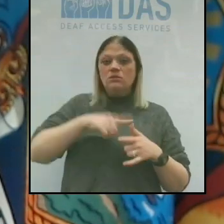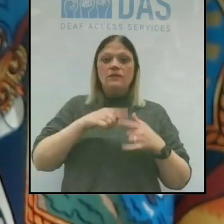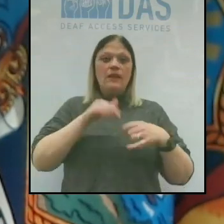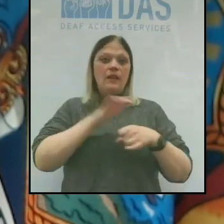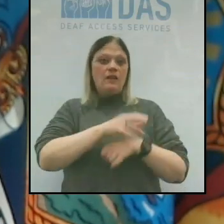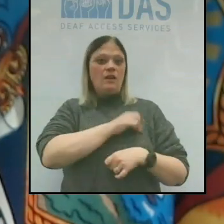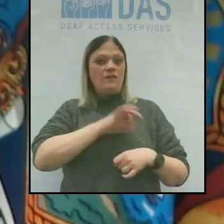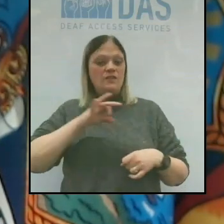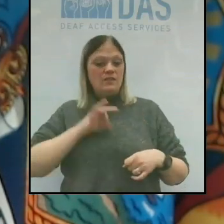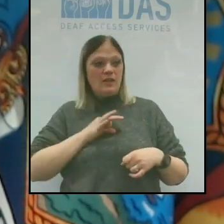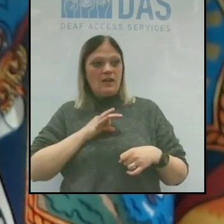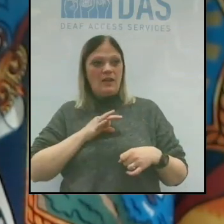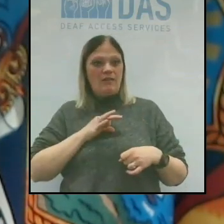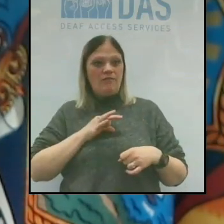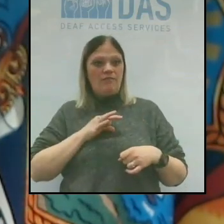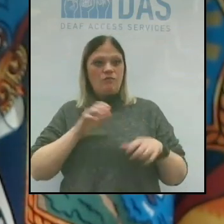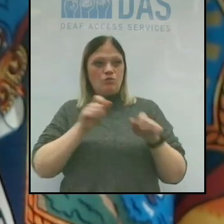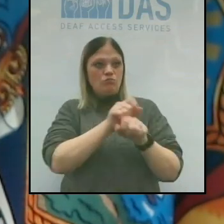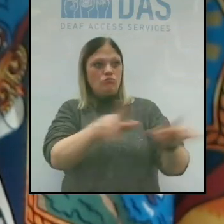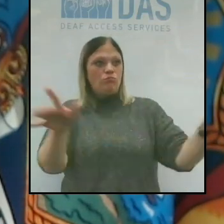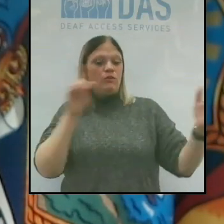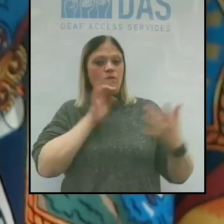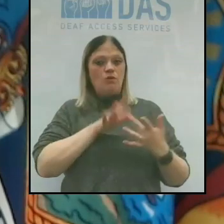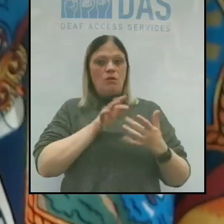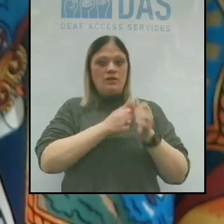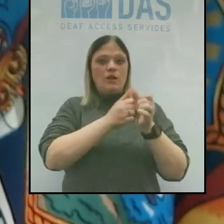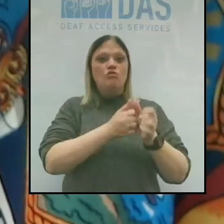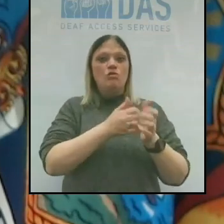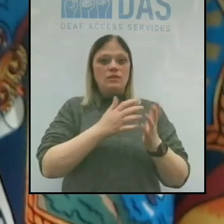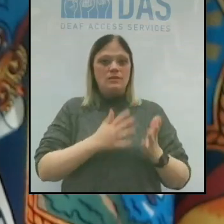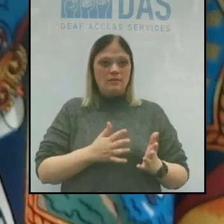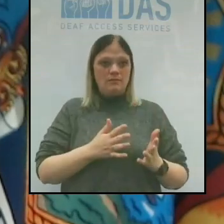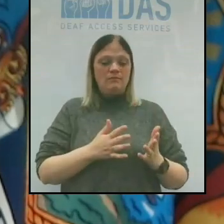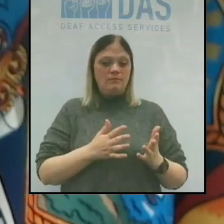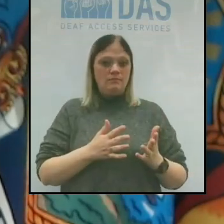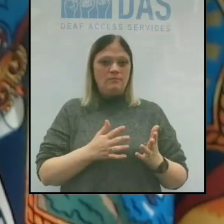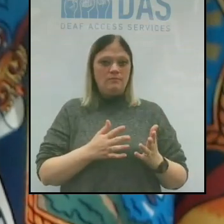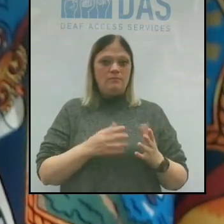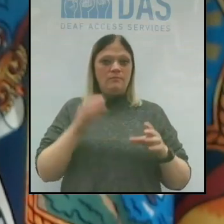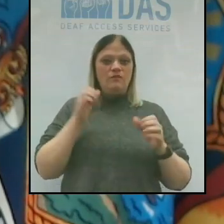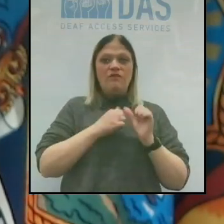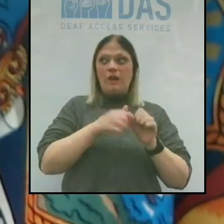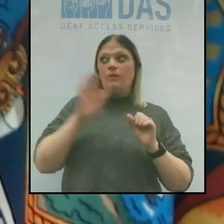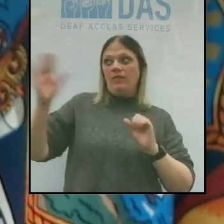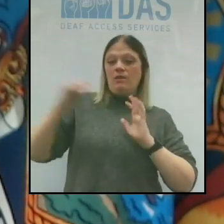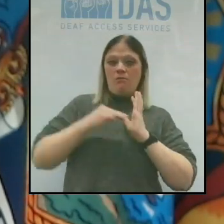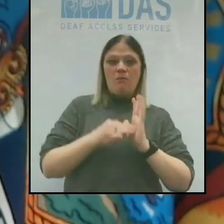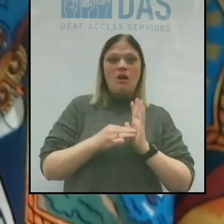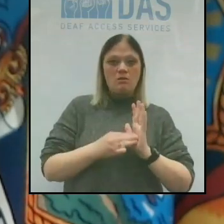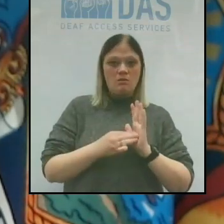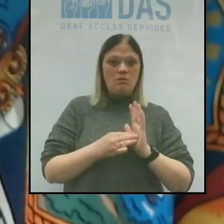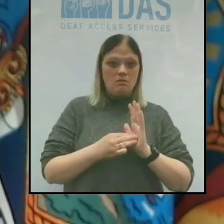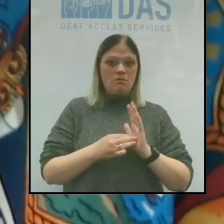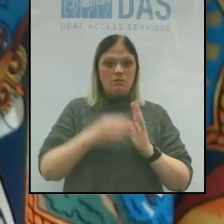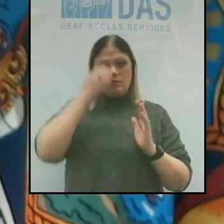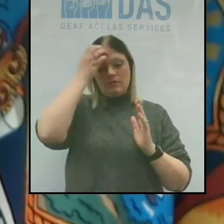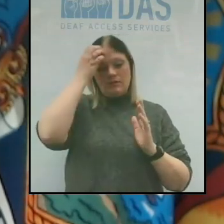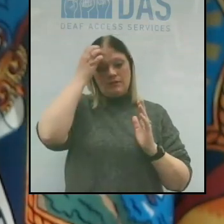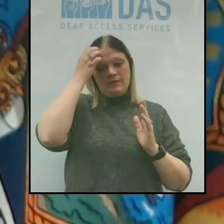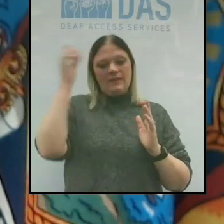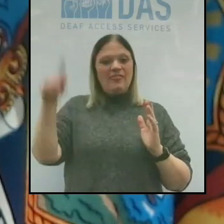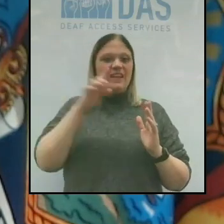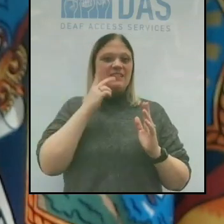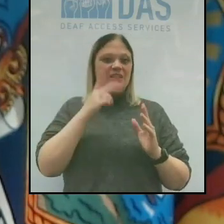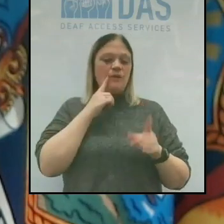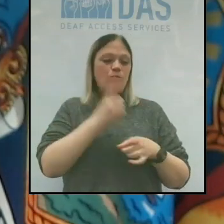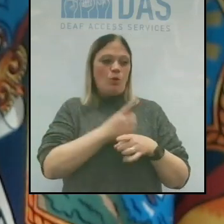staff to deploy to do the contact tracing and that model that they seem that is fit, and we'll